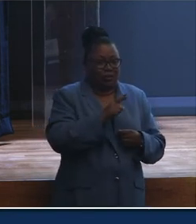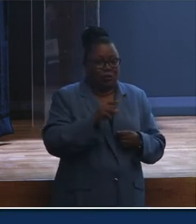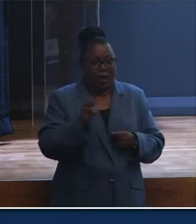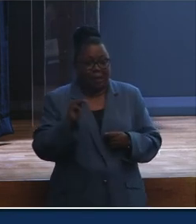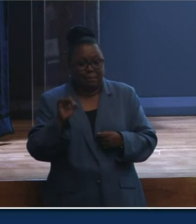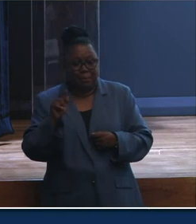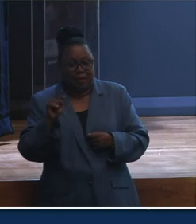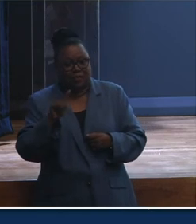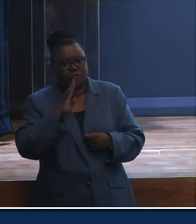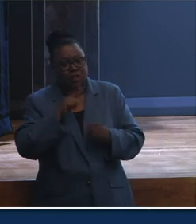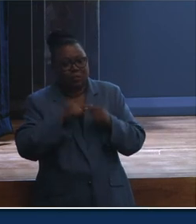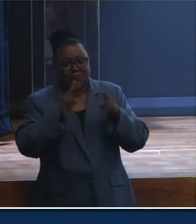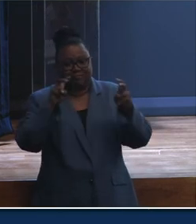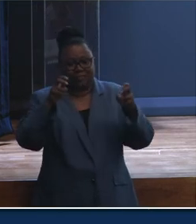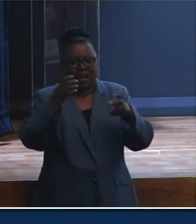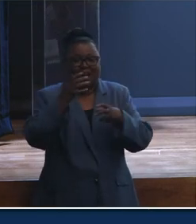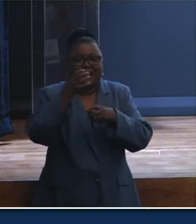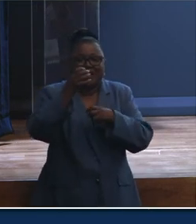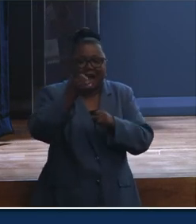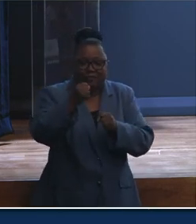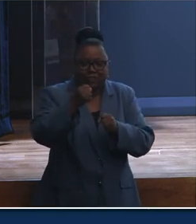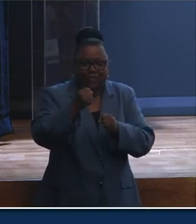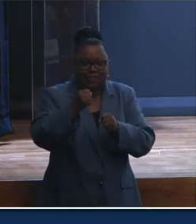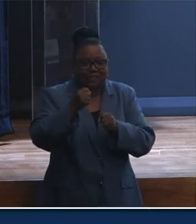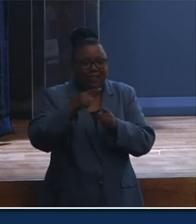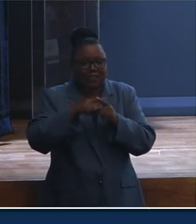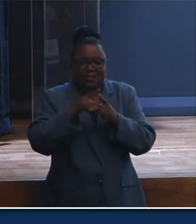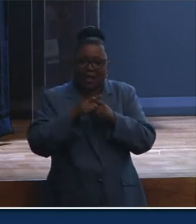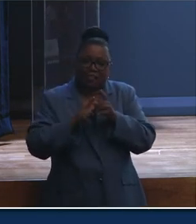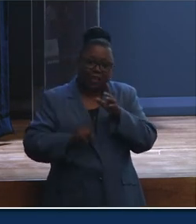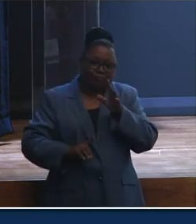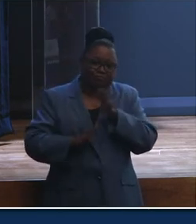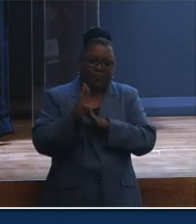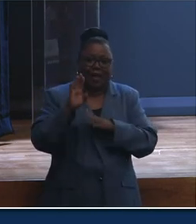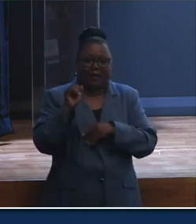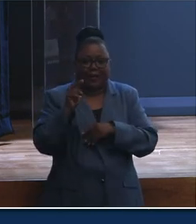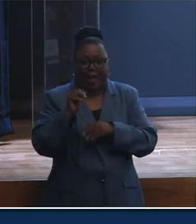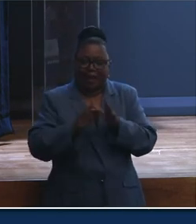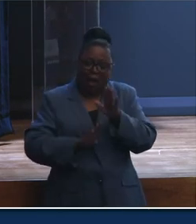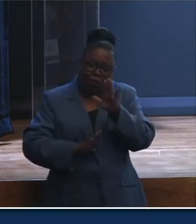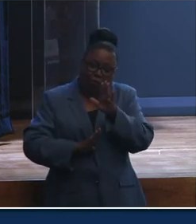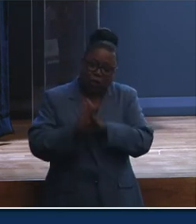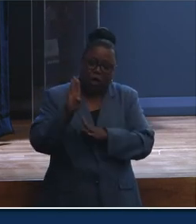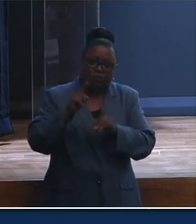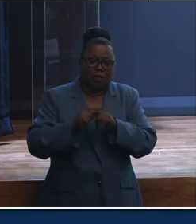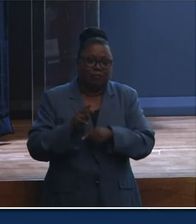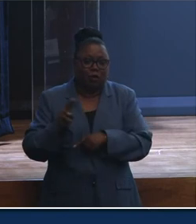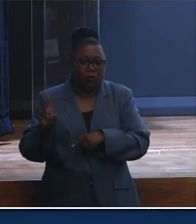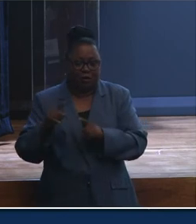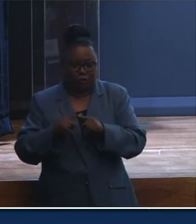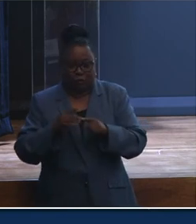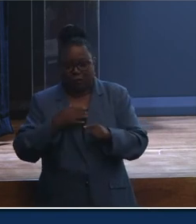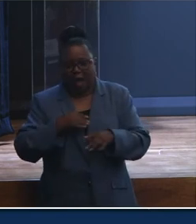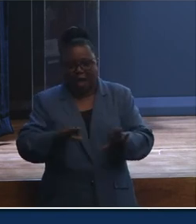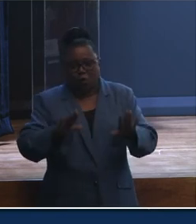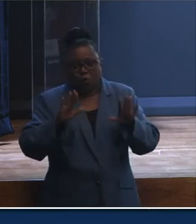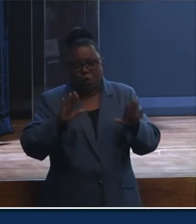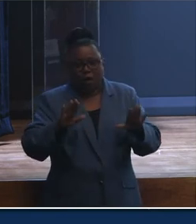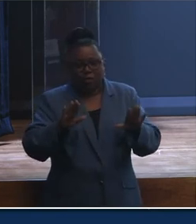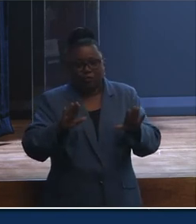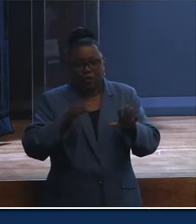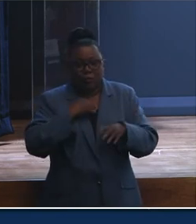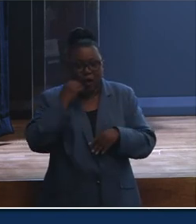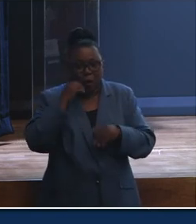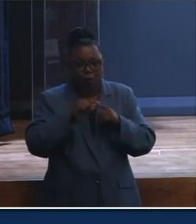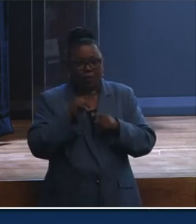talked about, confidence, you know, that they are like shot out of a cannon, right? I was launched, you know, out of Northwestern to my wonderful and out of my